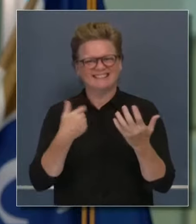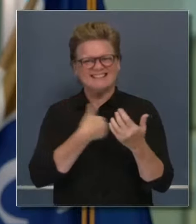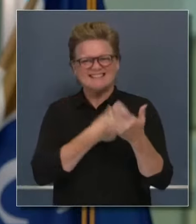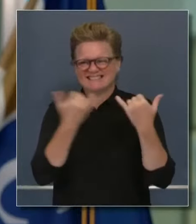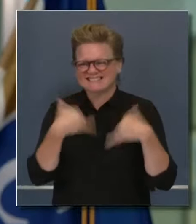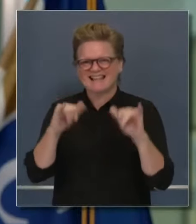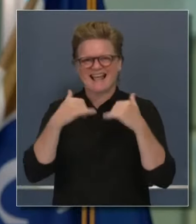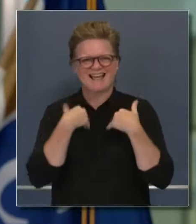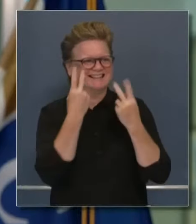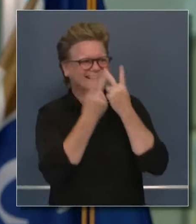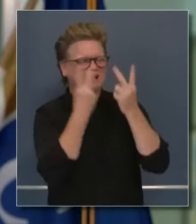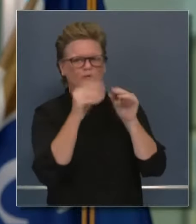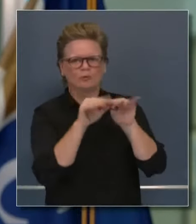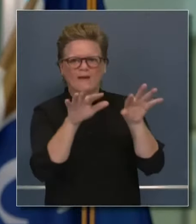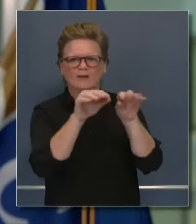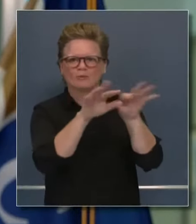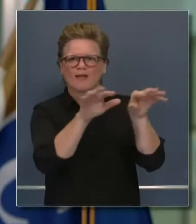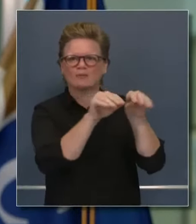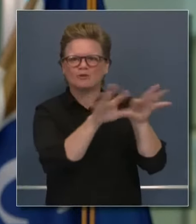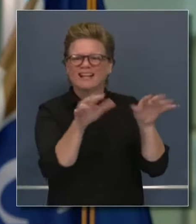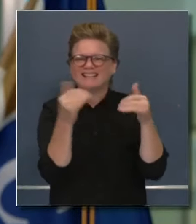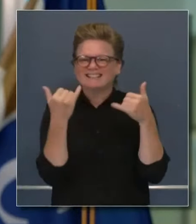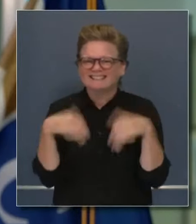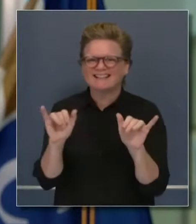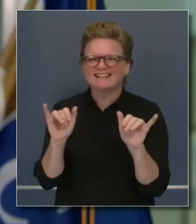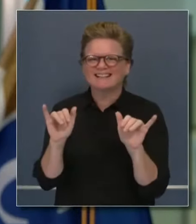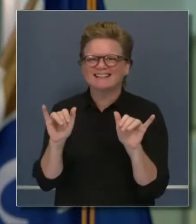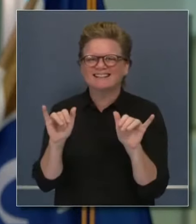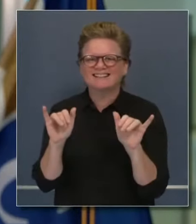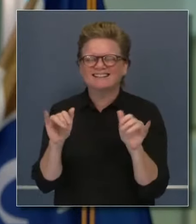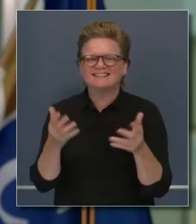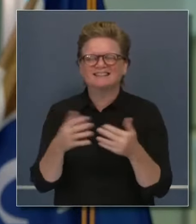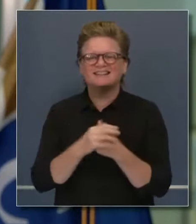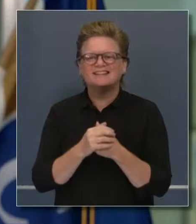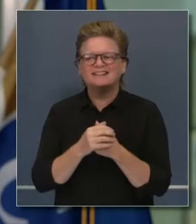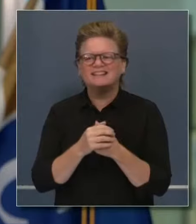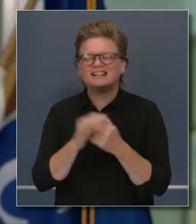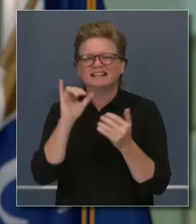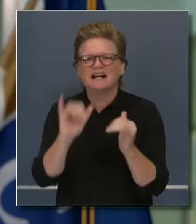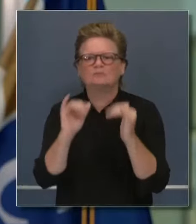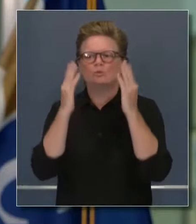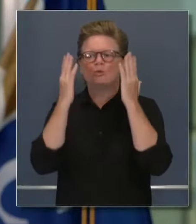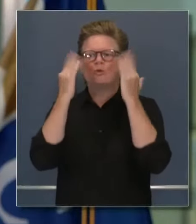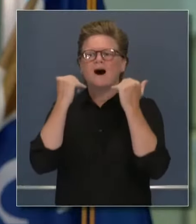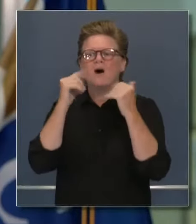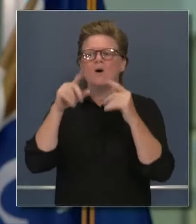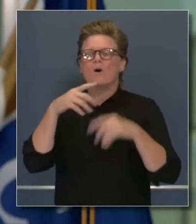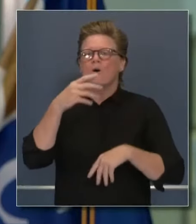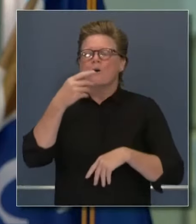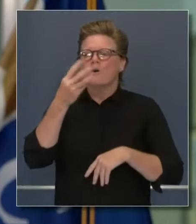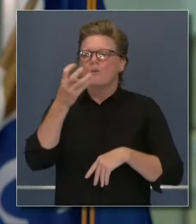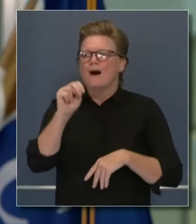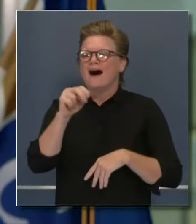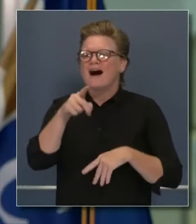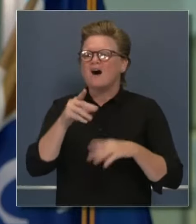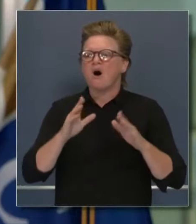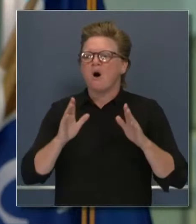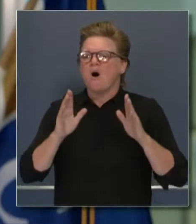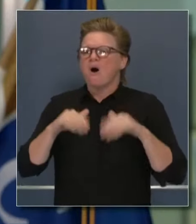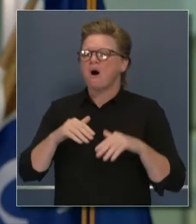is that when we are putting together events, including events with 1 or 2 extended family members